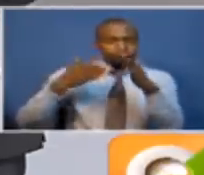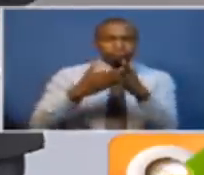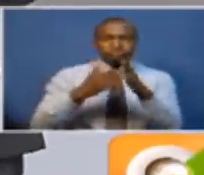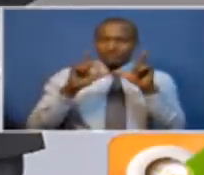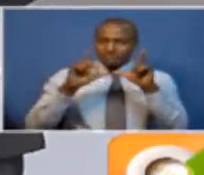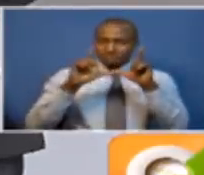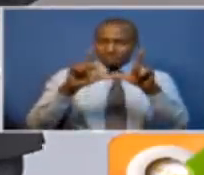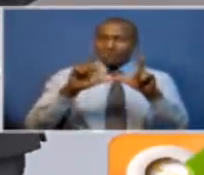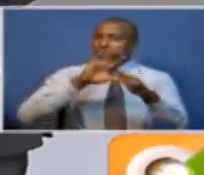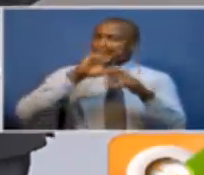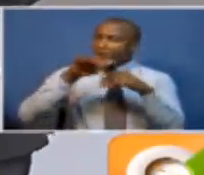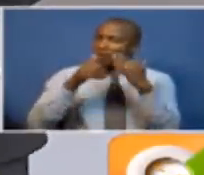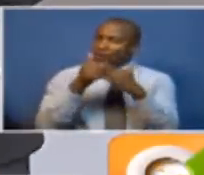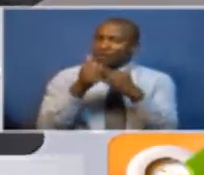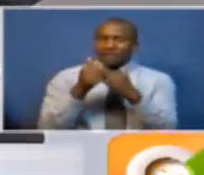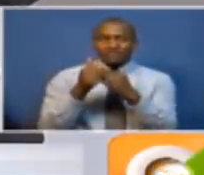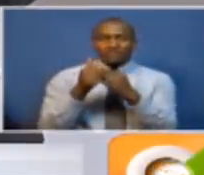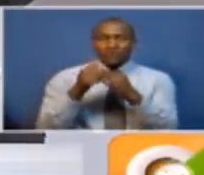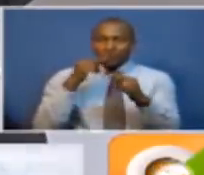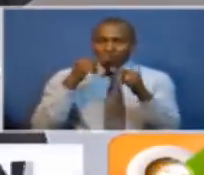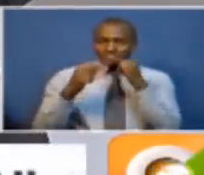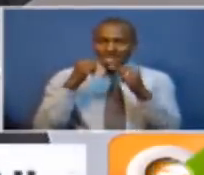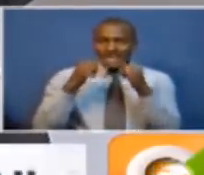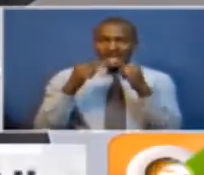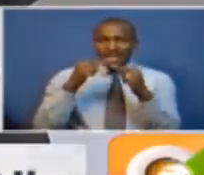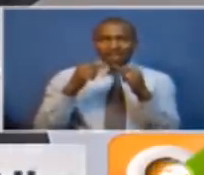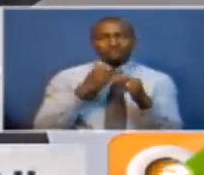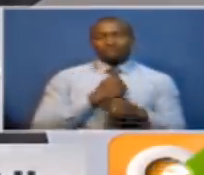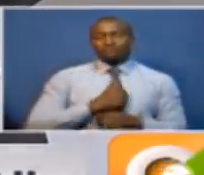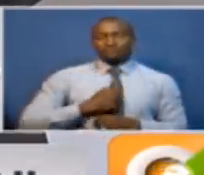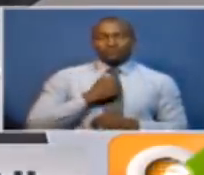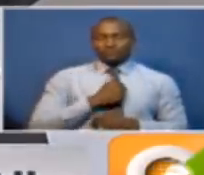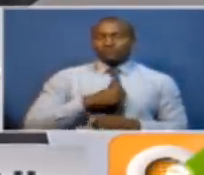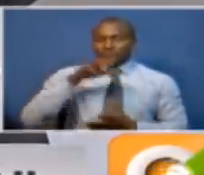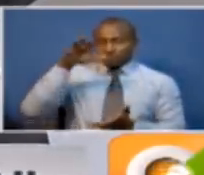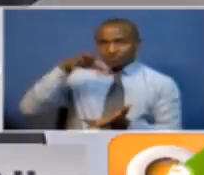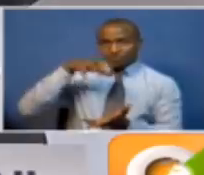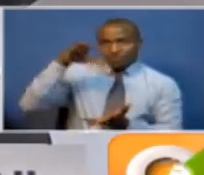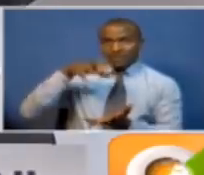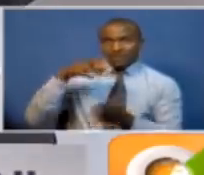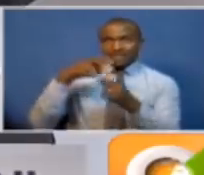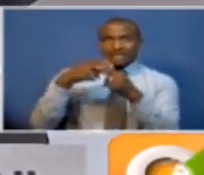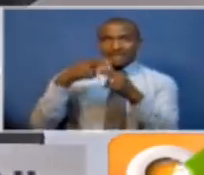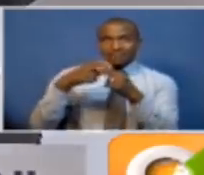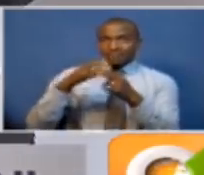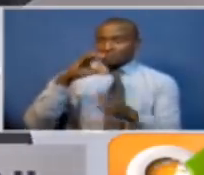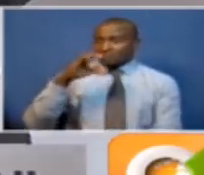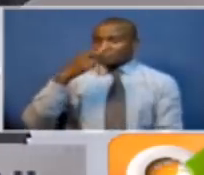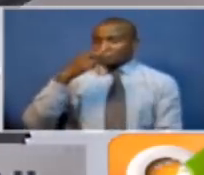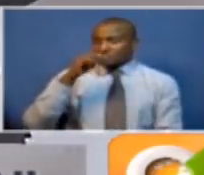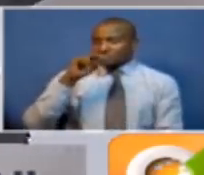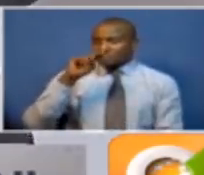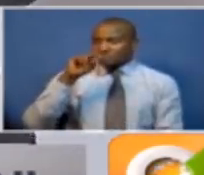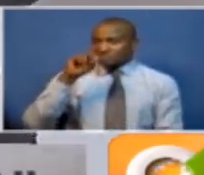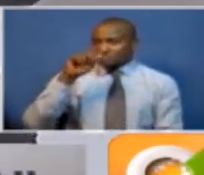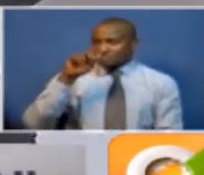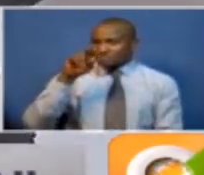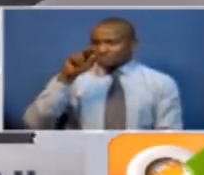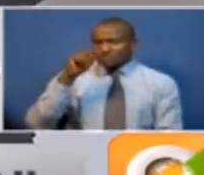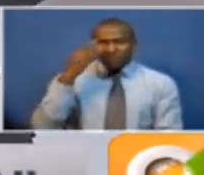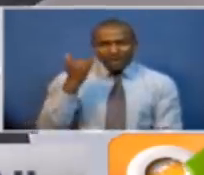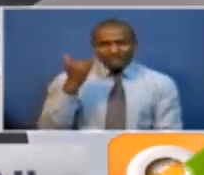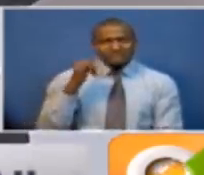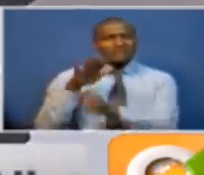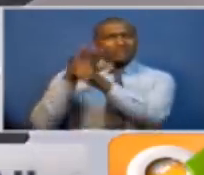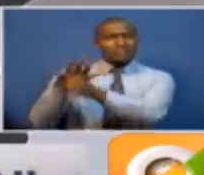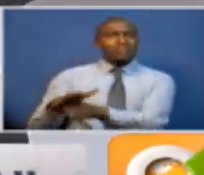for all Chandarana Food Plus supermarkets following claims of racial bias. Mm. In a text message to newsroom, Sonko has